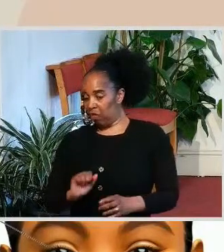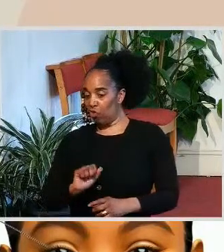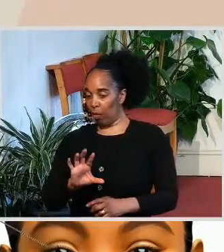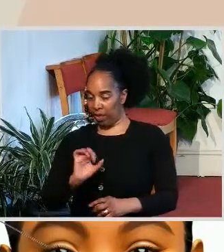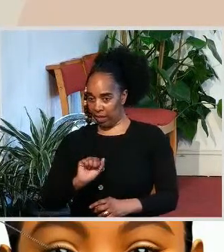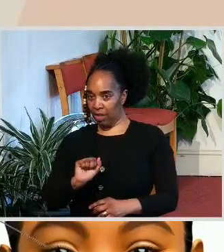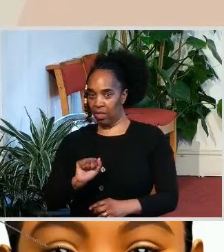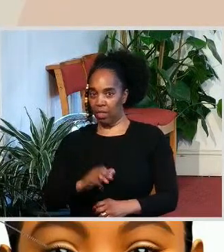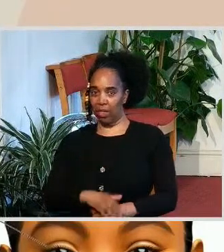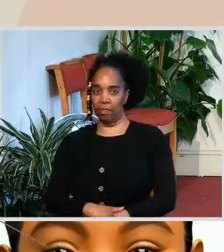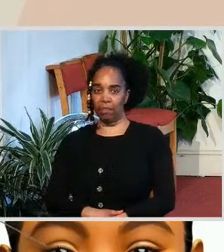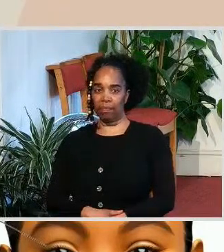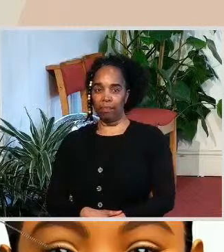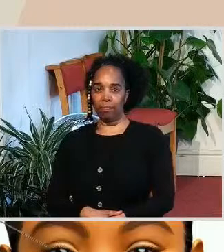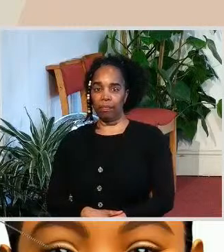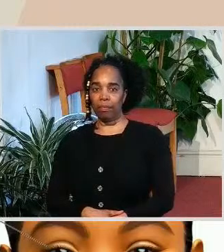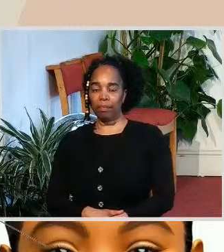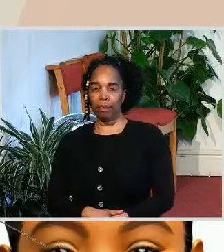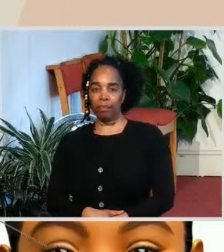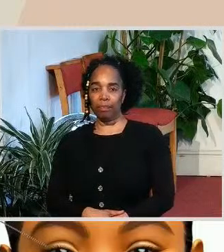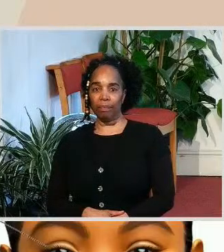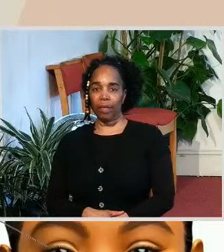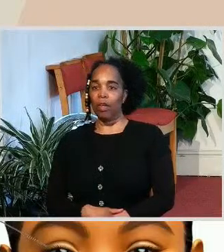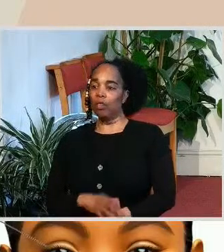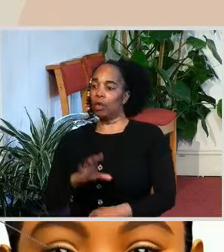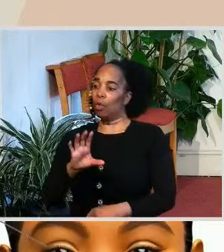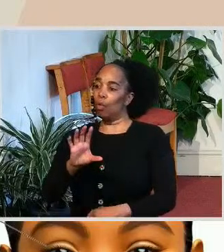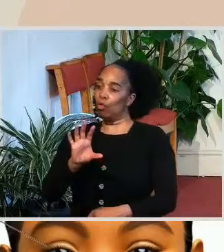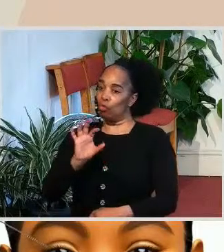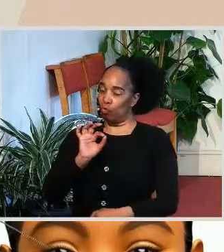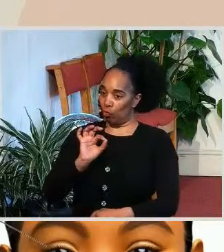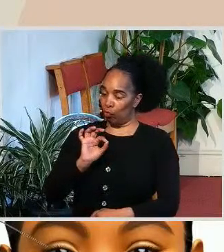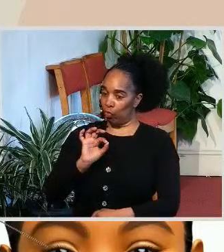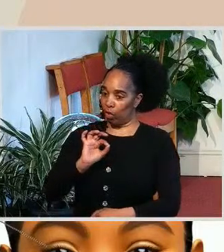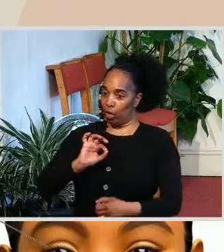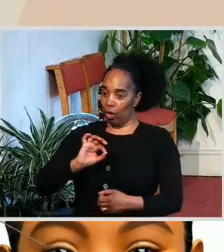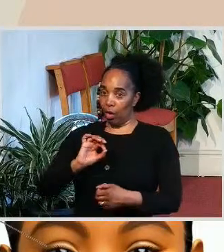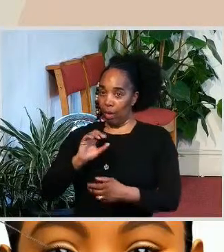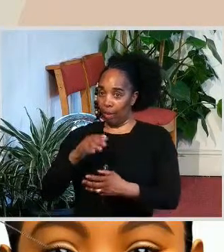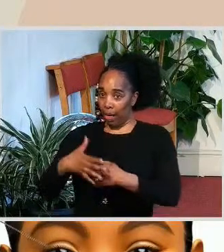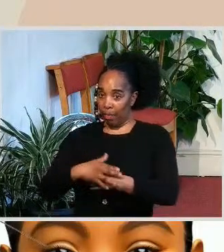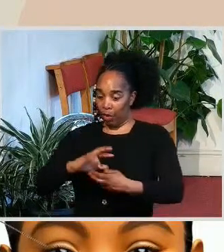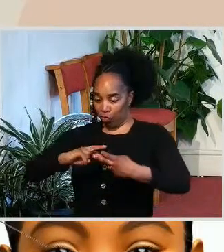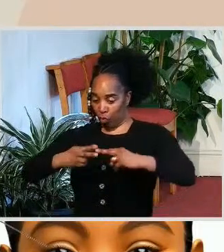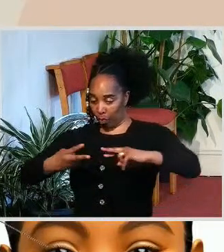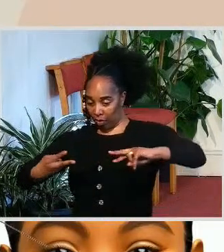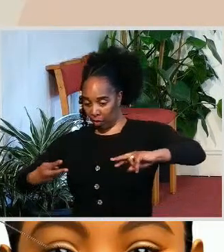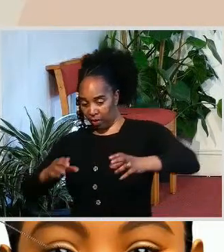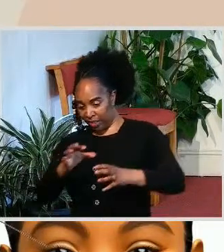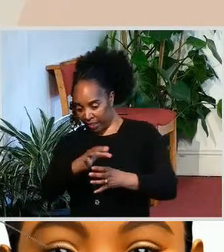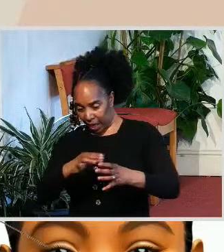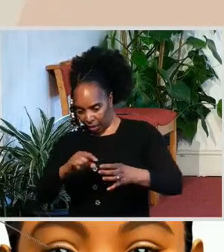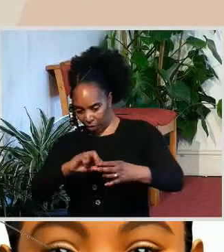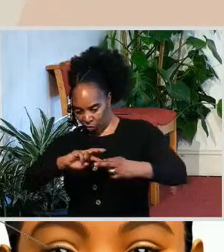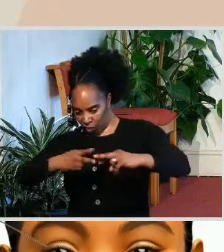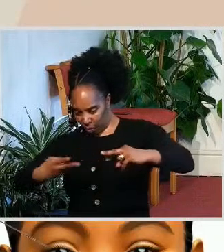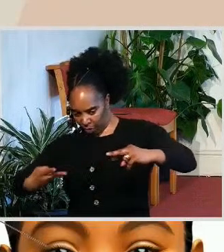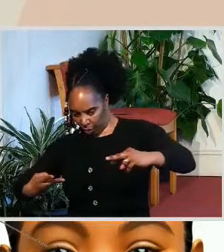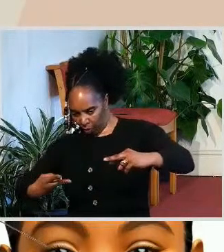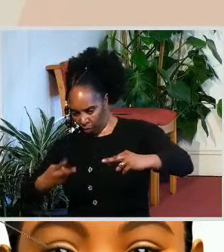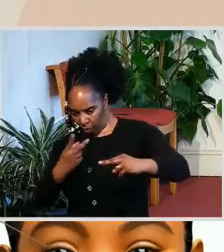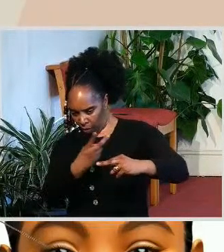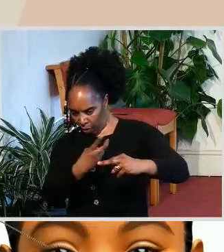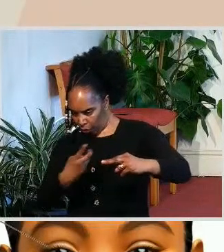most cases, people choose to have their babies. It's usually a problem on chromosome 21 where there's an